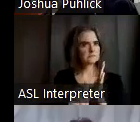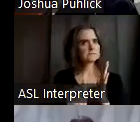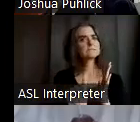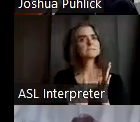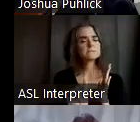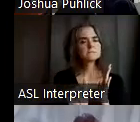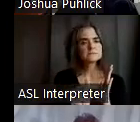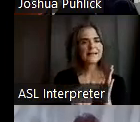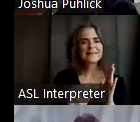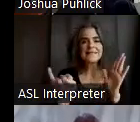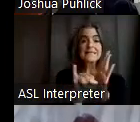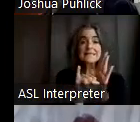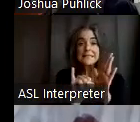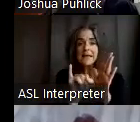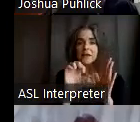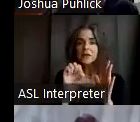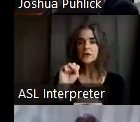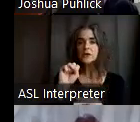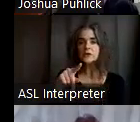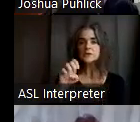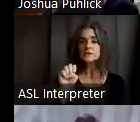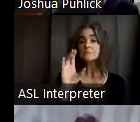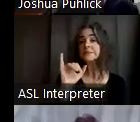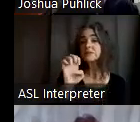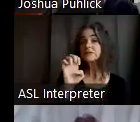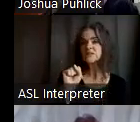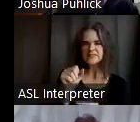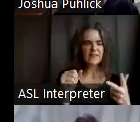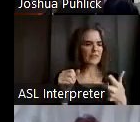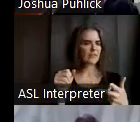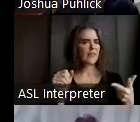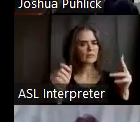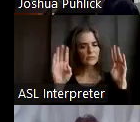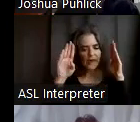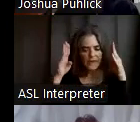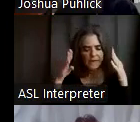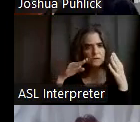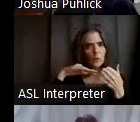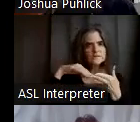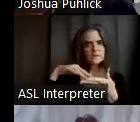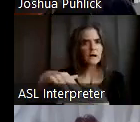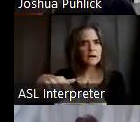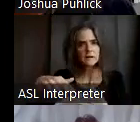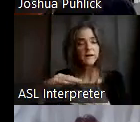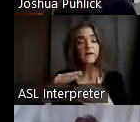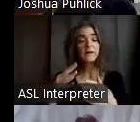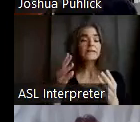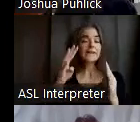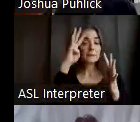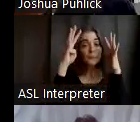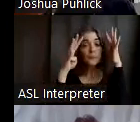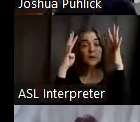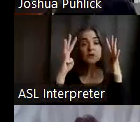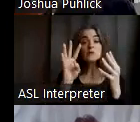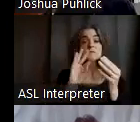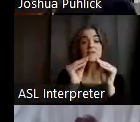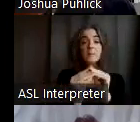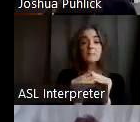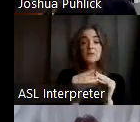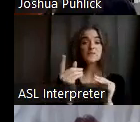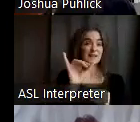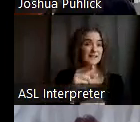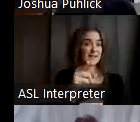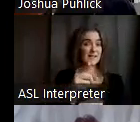species that they focused on. And what they did is they produced figures like this for each species